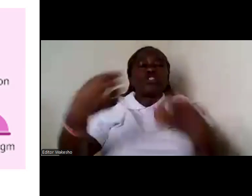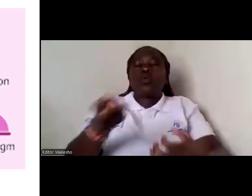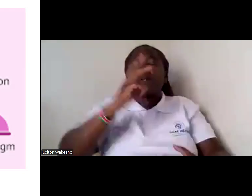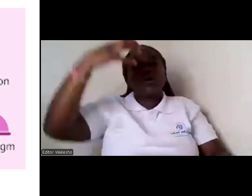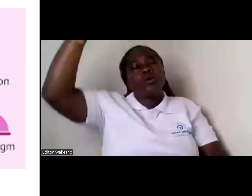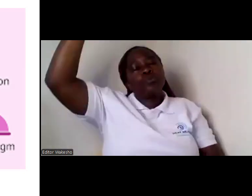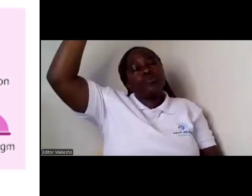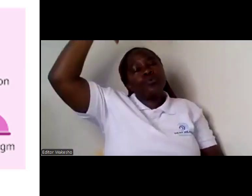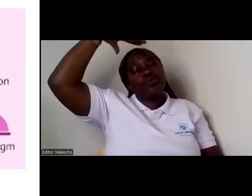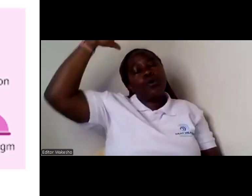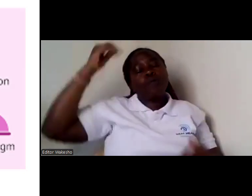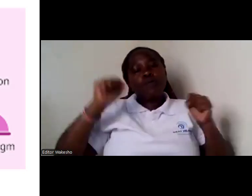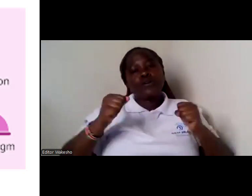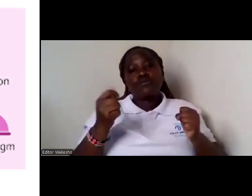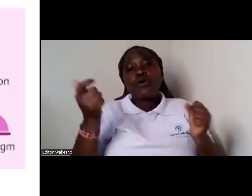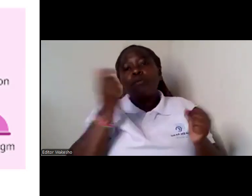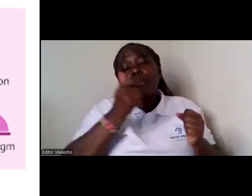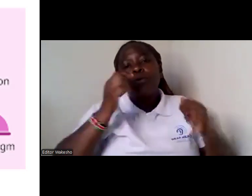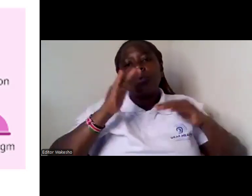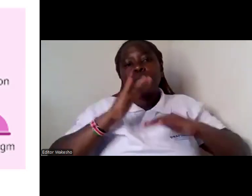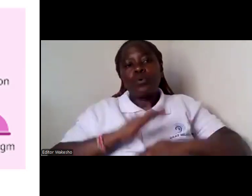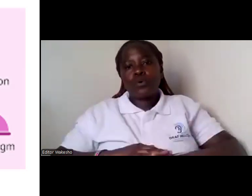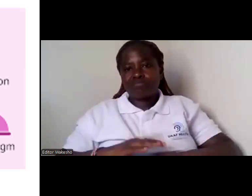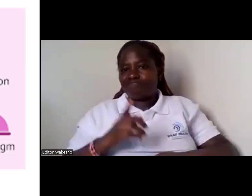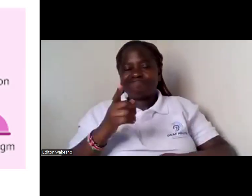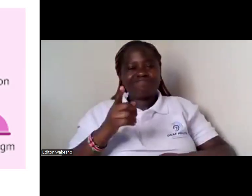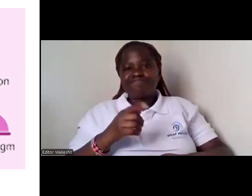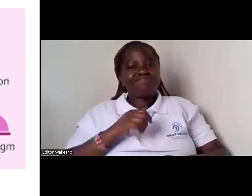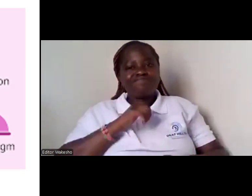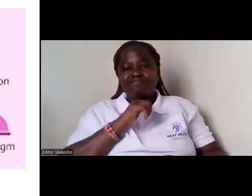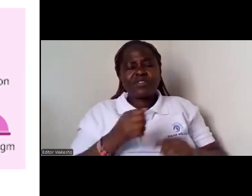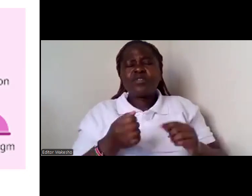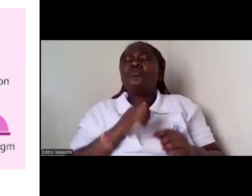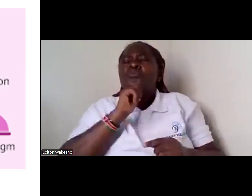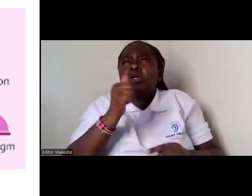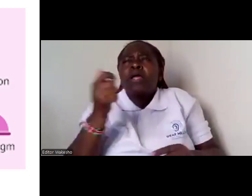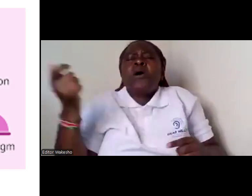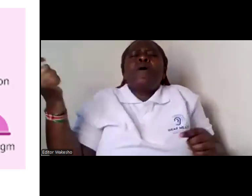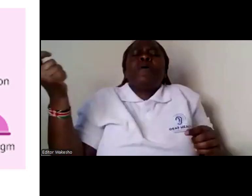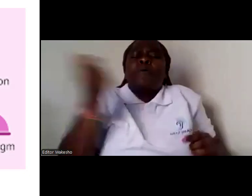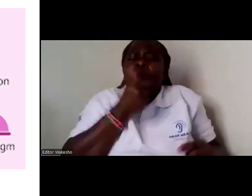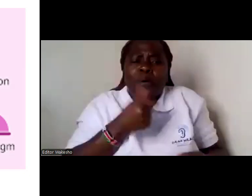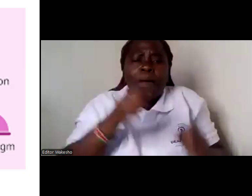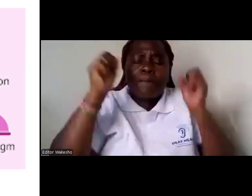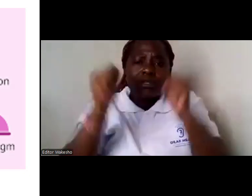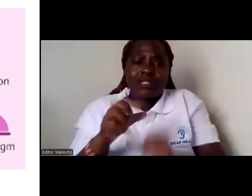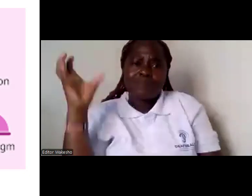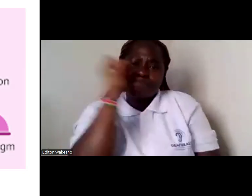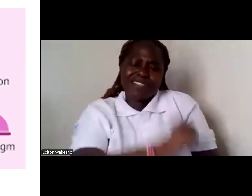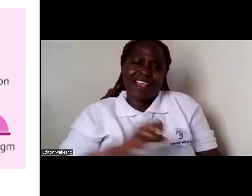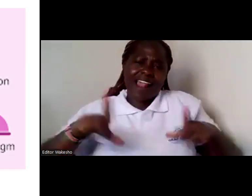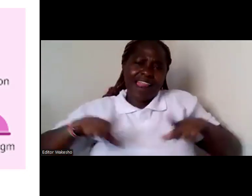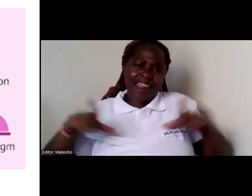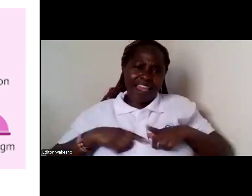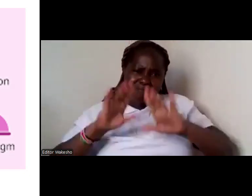to calm down. It should not be so painful that you are missing your life,